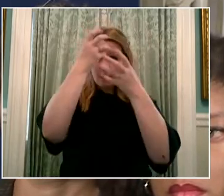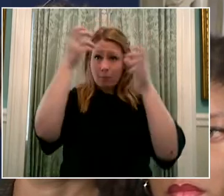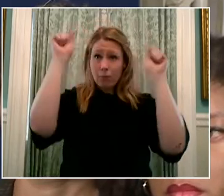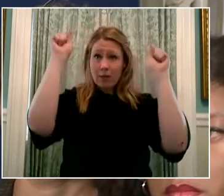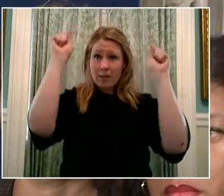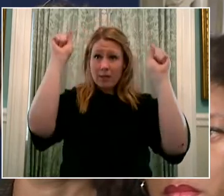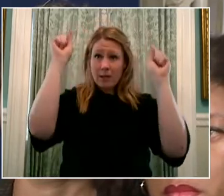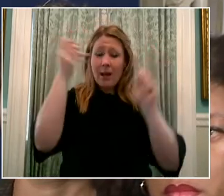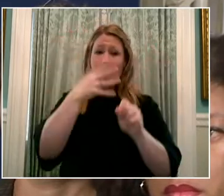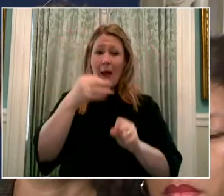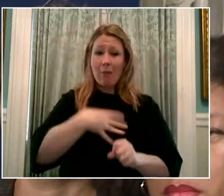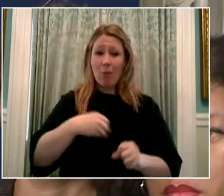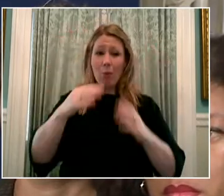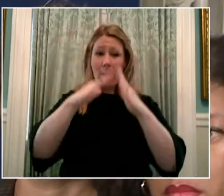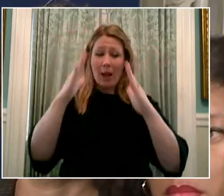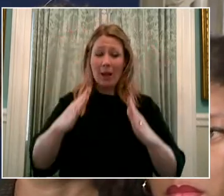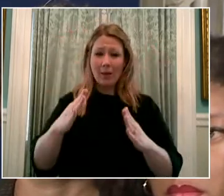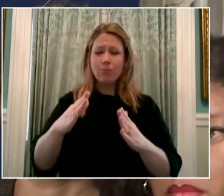on this issue.